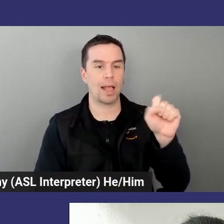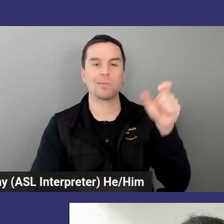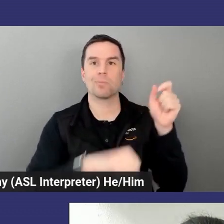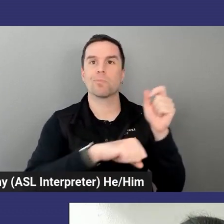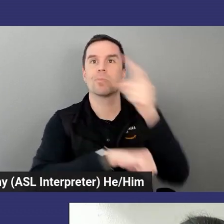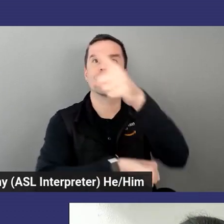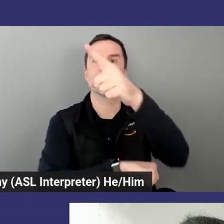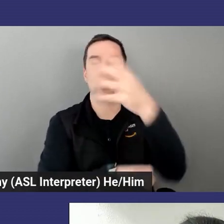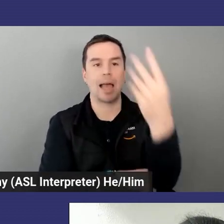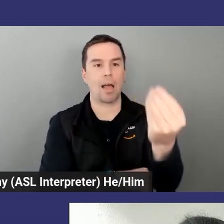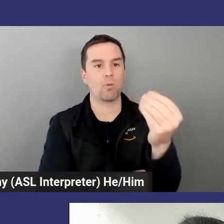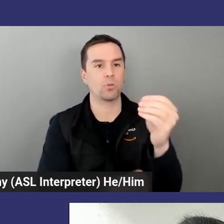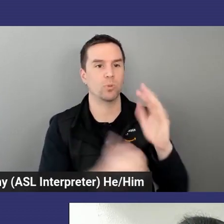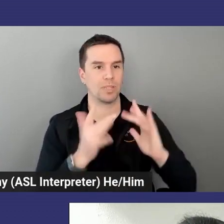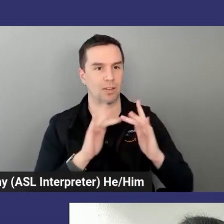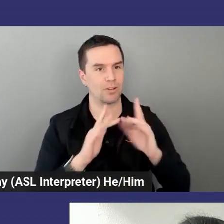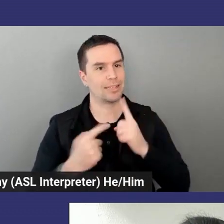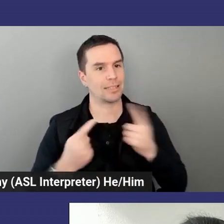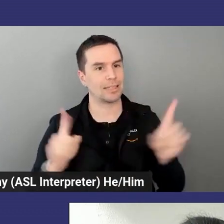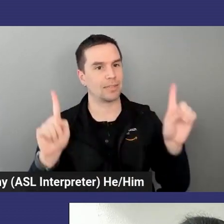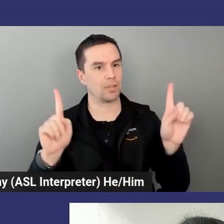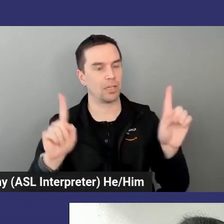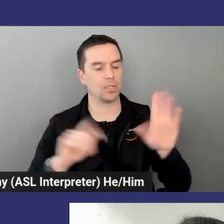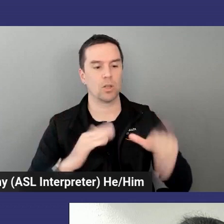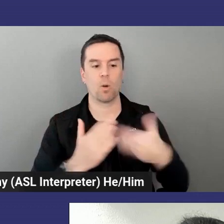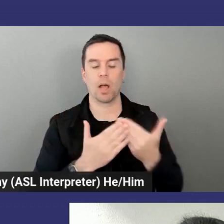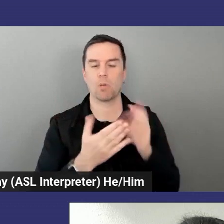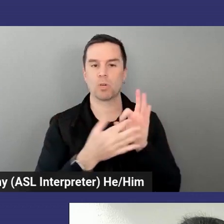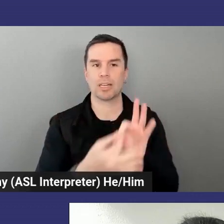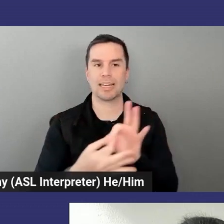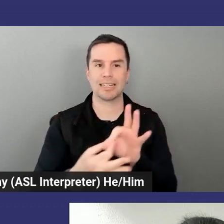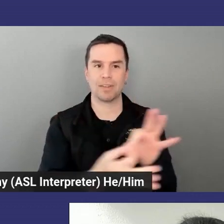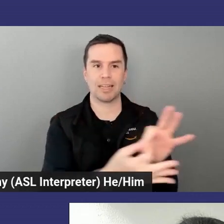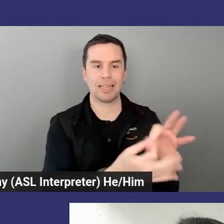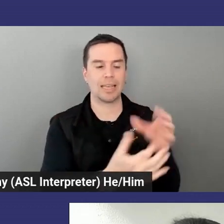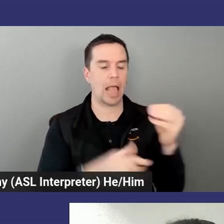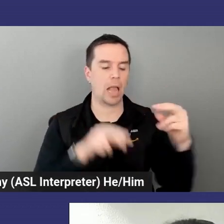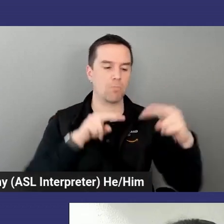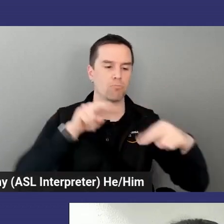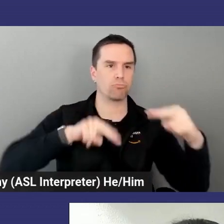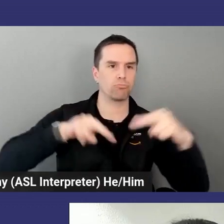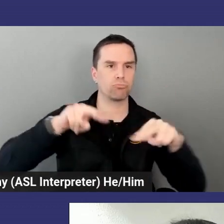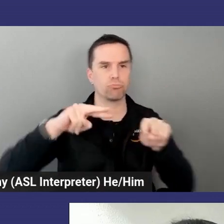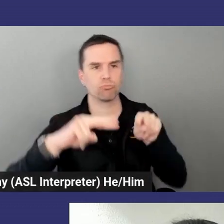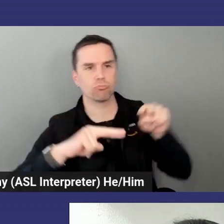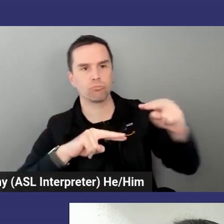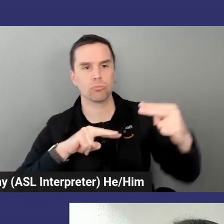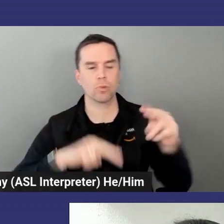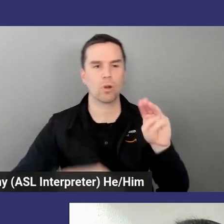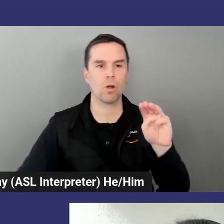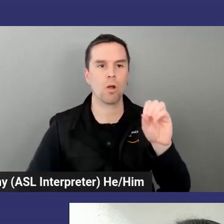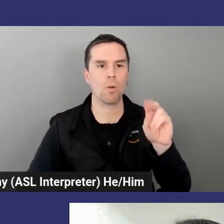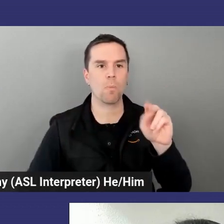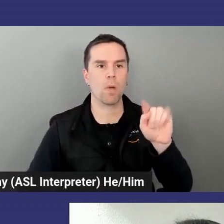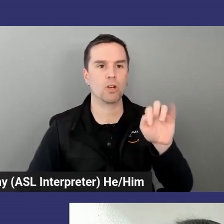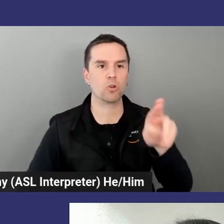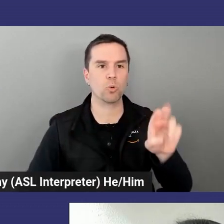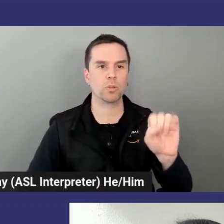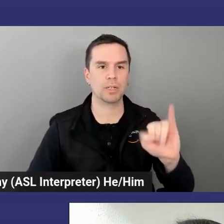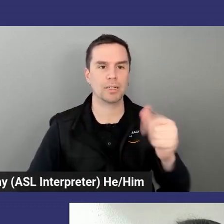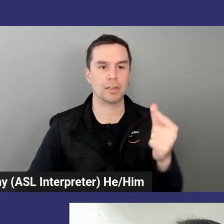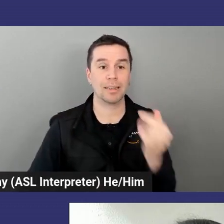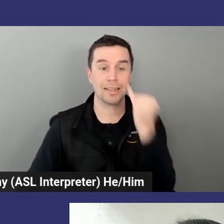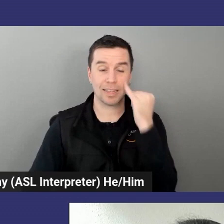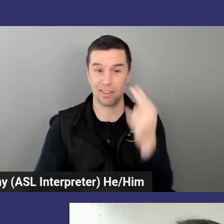successfully. So all around connectivity, as well as monitoring. And if you've ever used services such